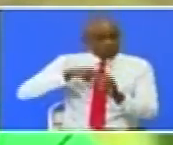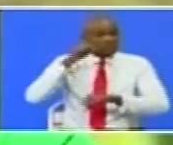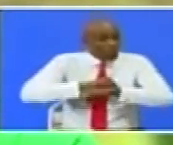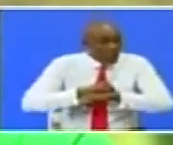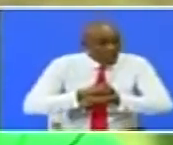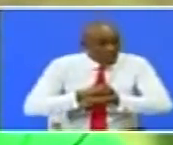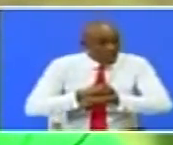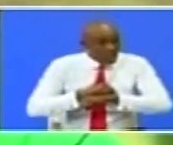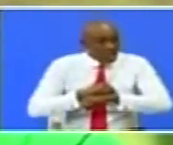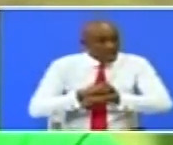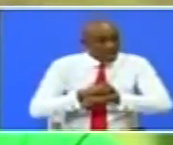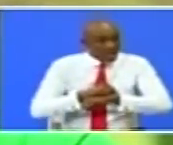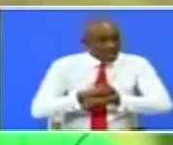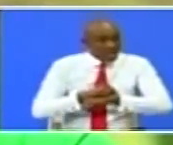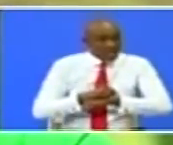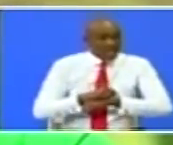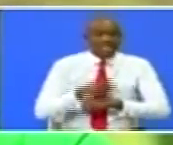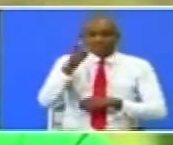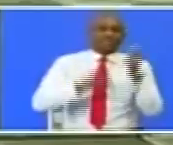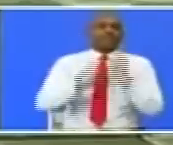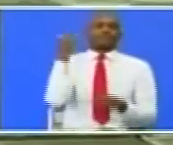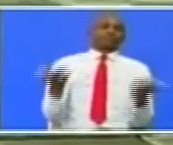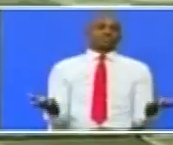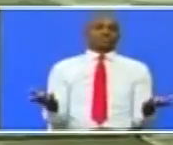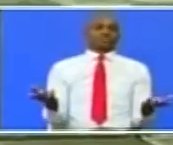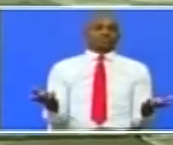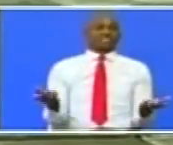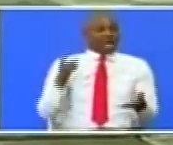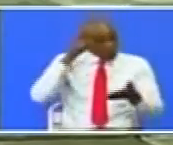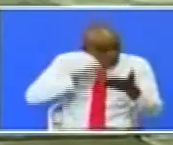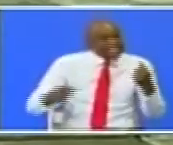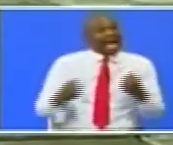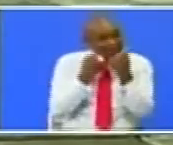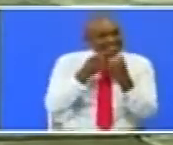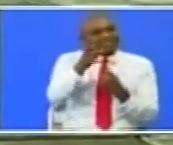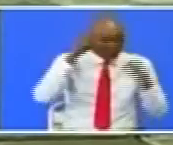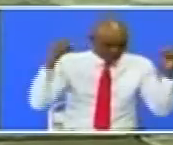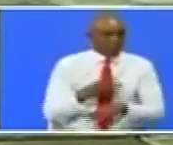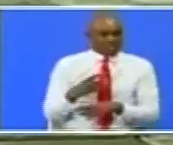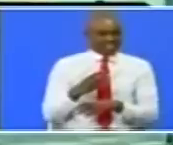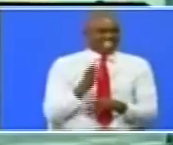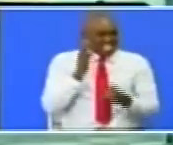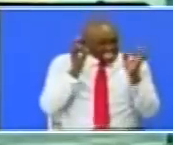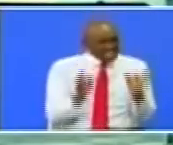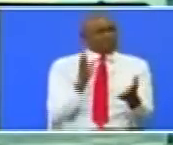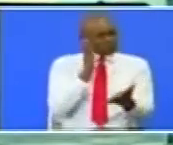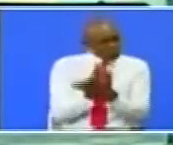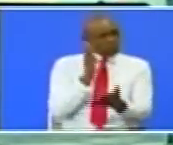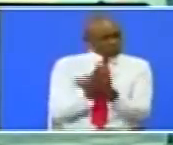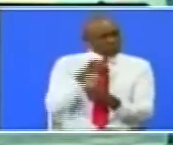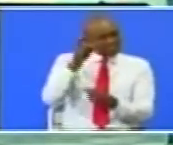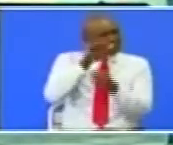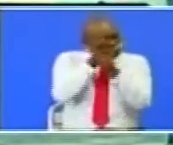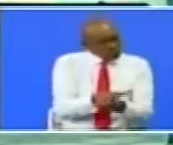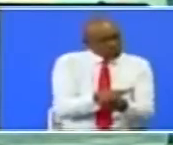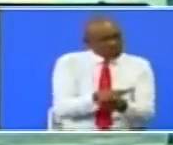school, and yet again he refused. What followed is what raises questions if indeed Elijah was discriminated